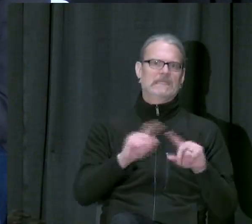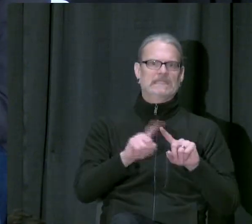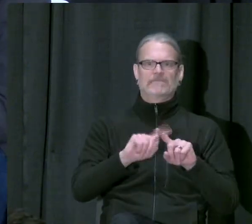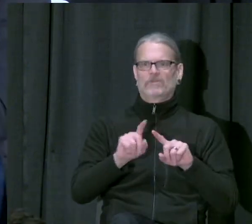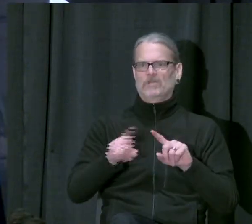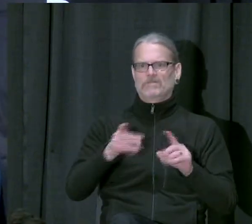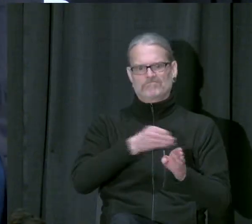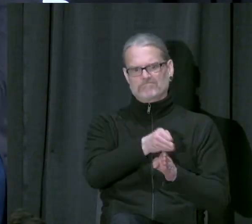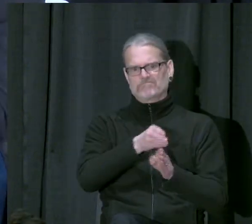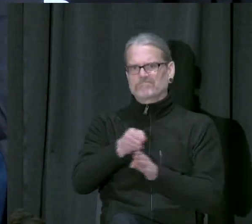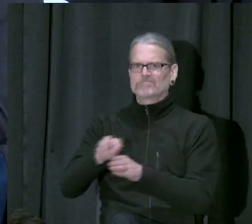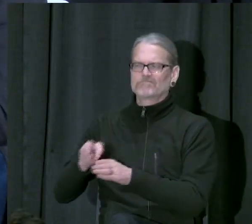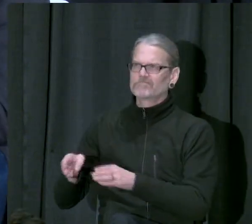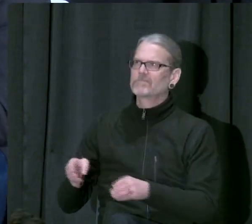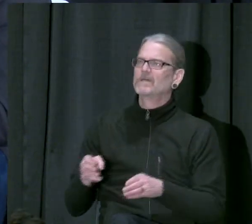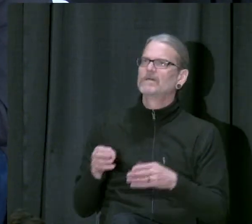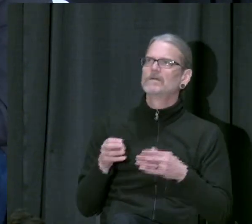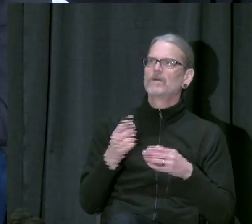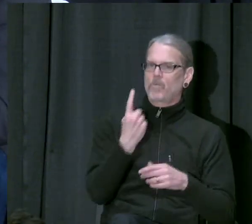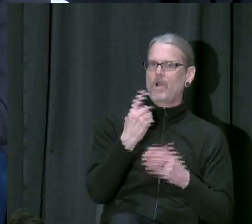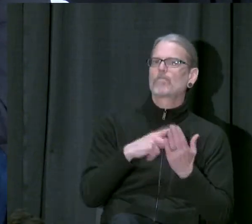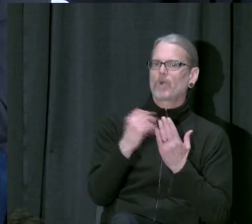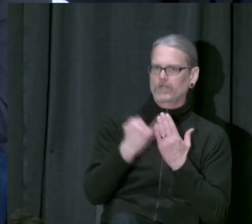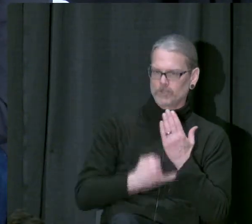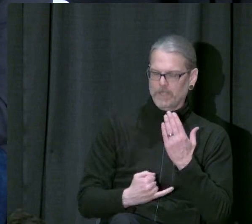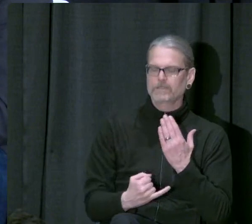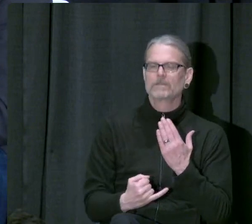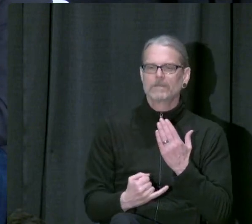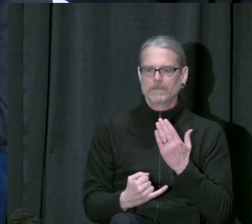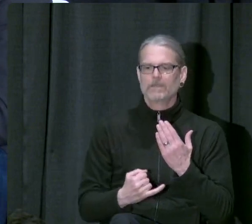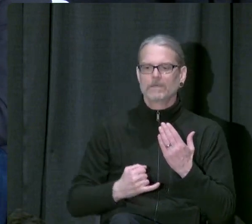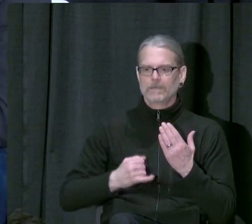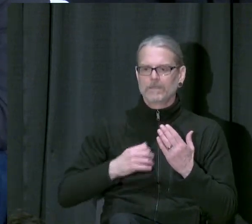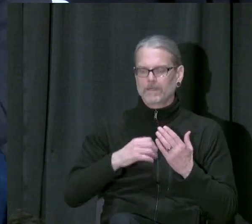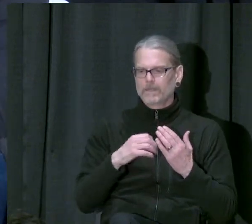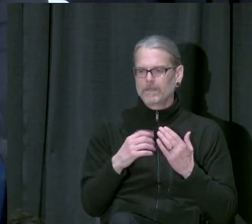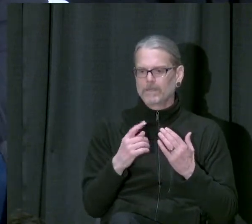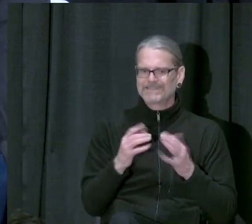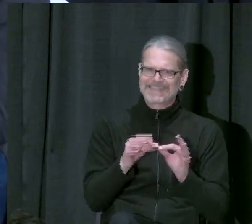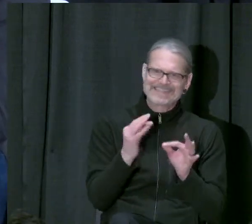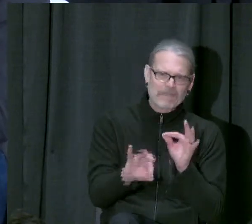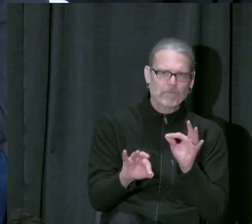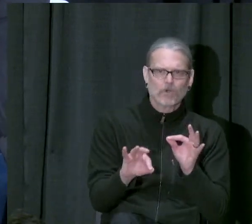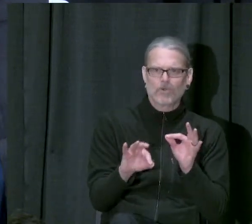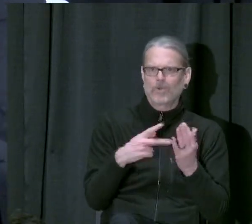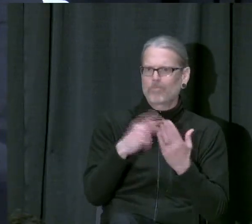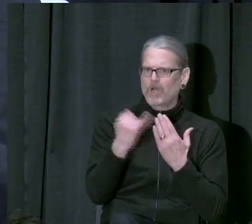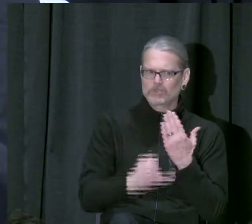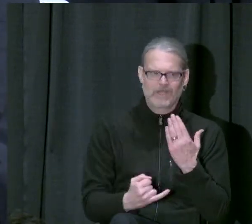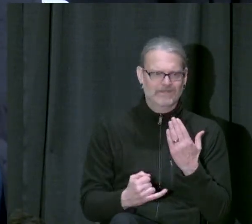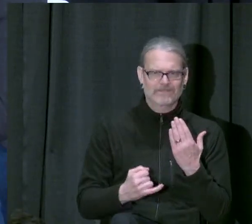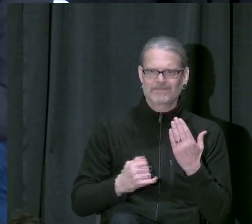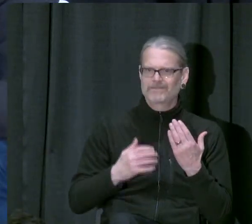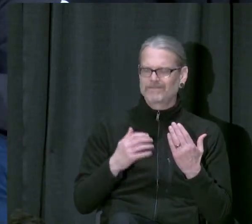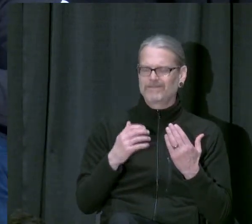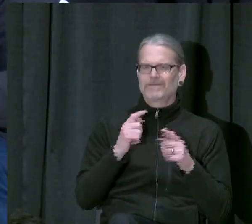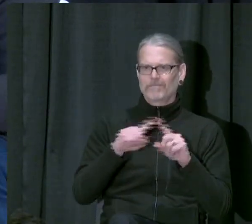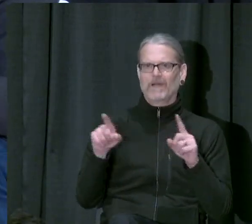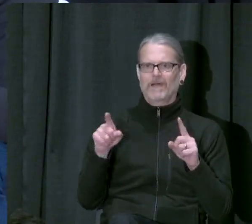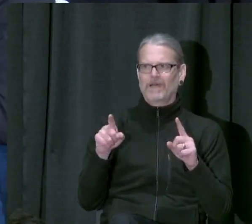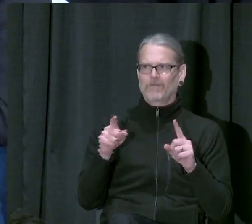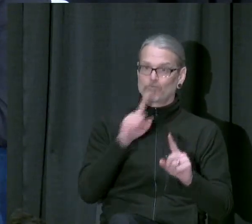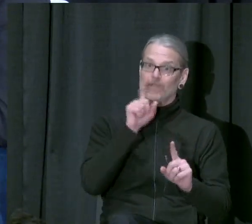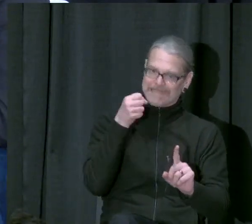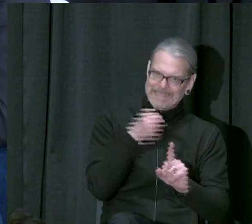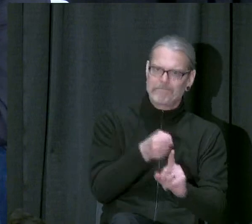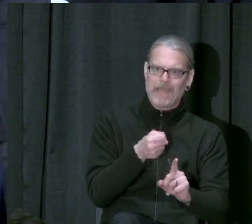We've had, I could give you an example of a project out in Necessity that was probably one of the most simplest projects in concept, but it had a huge